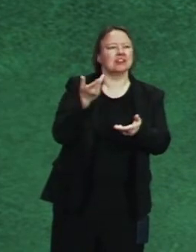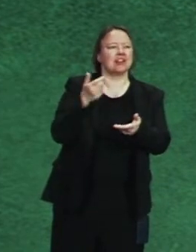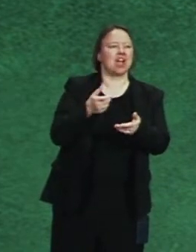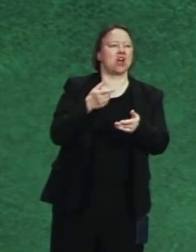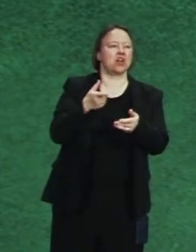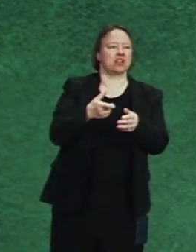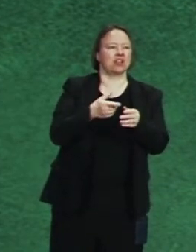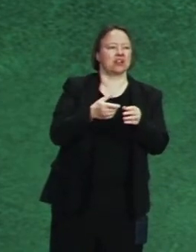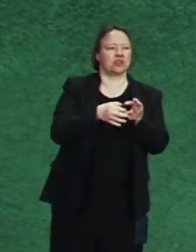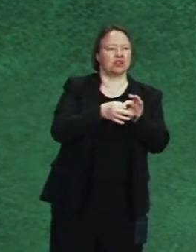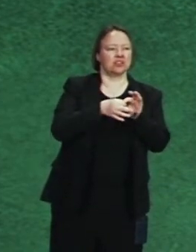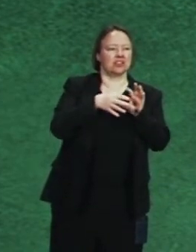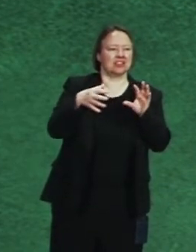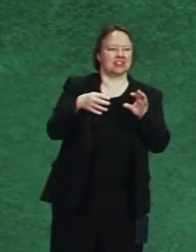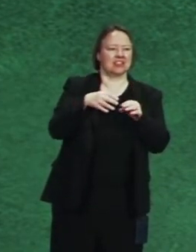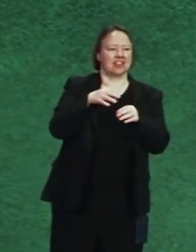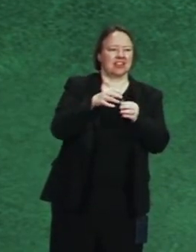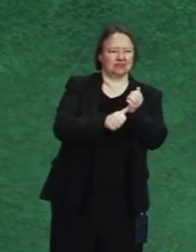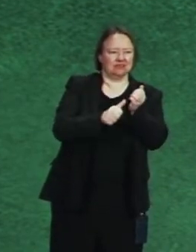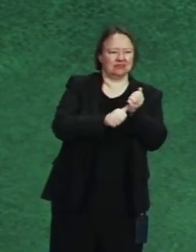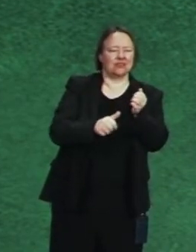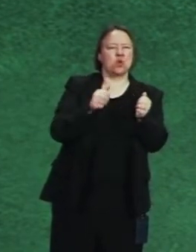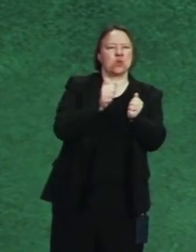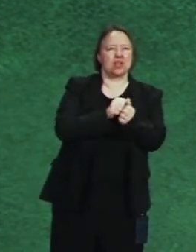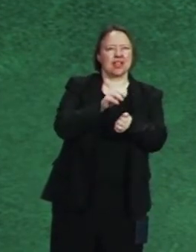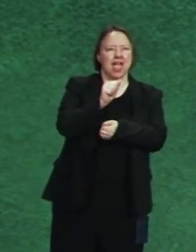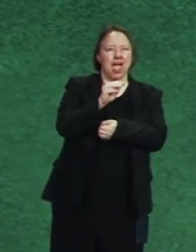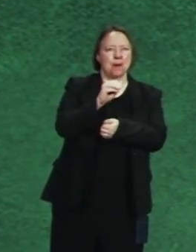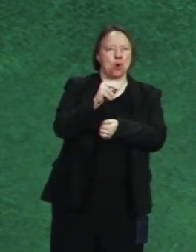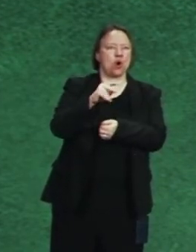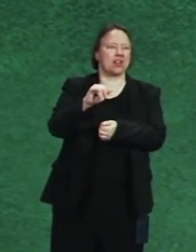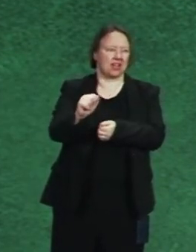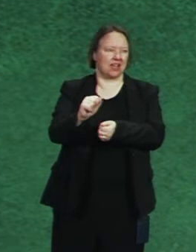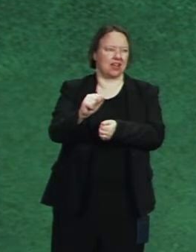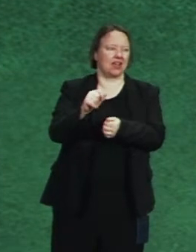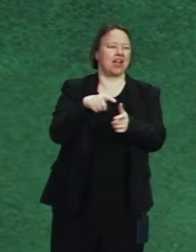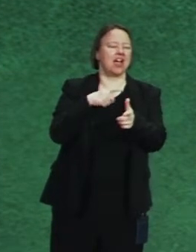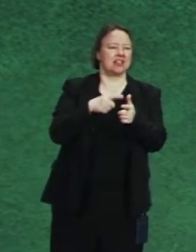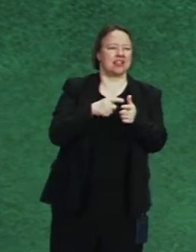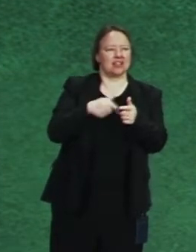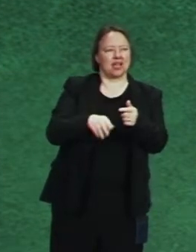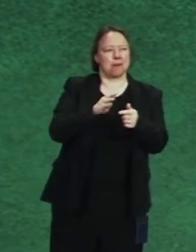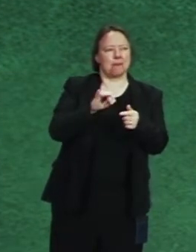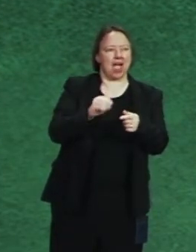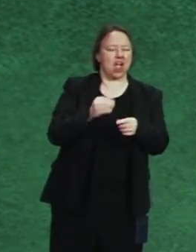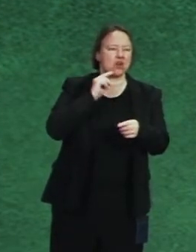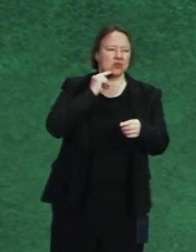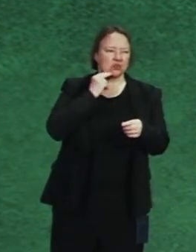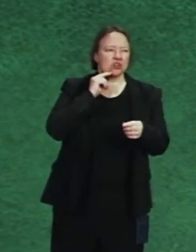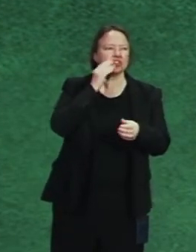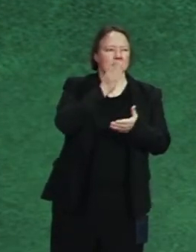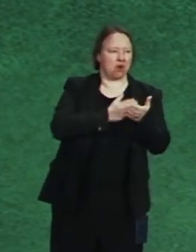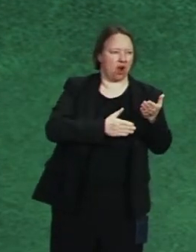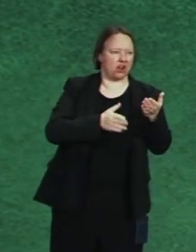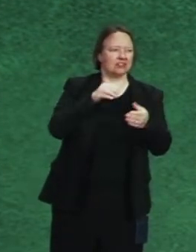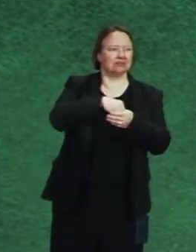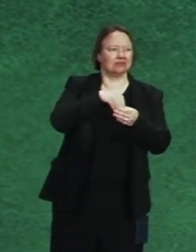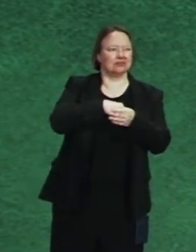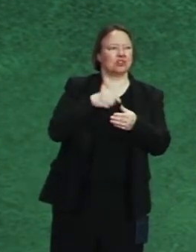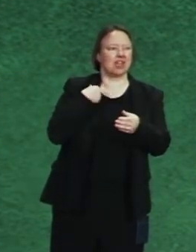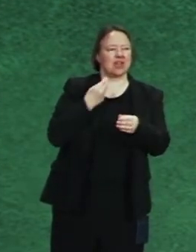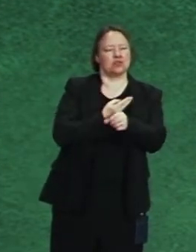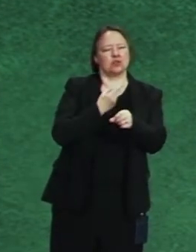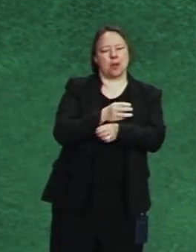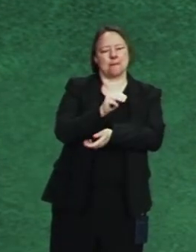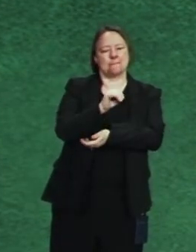release these feces, they're in the form of ammonia. So our system will have a biofiltration component, which will have useful microbes